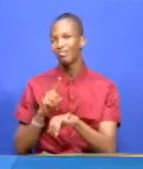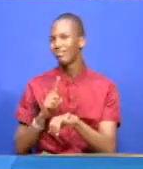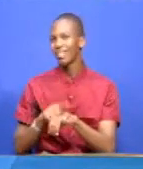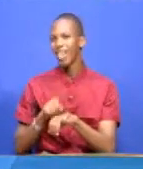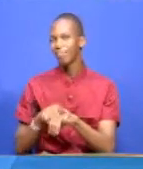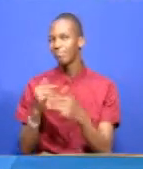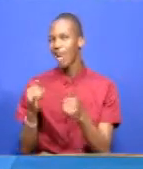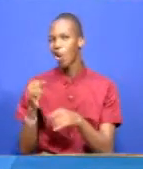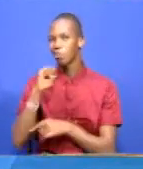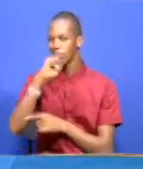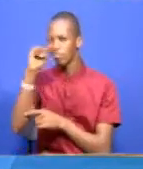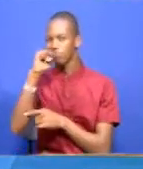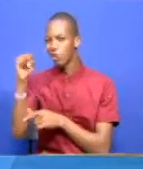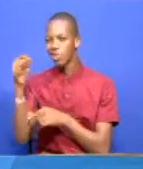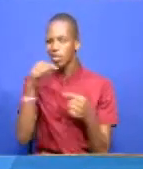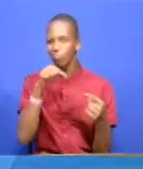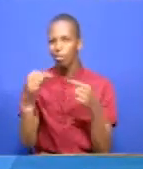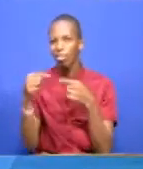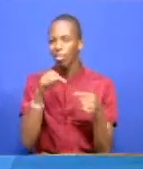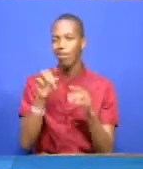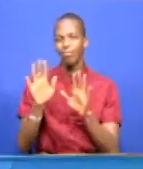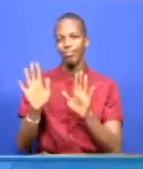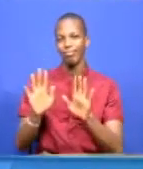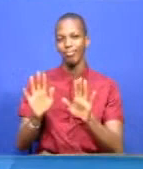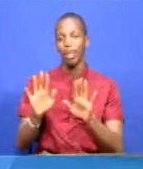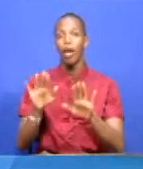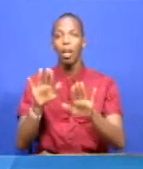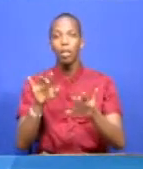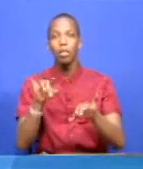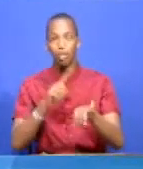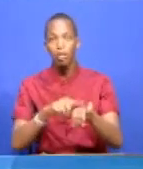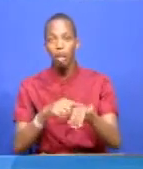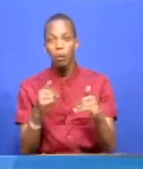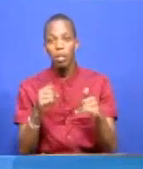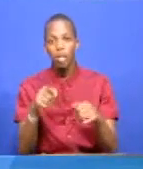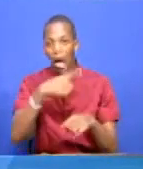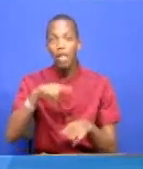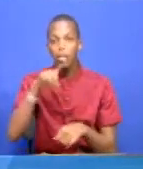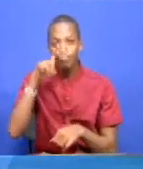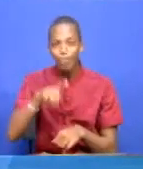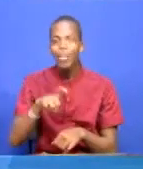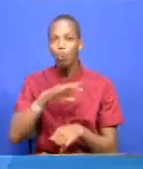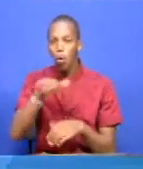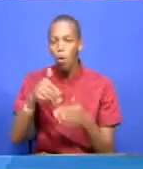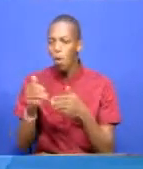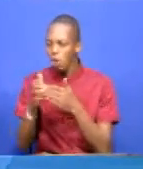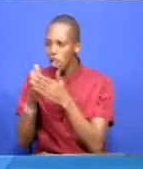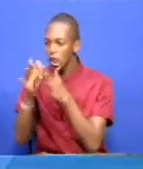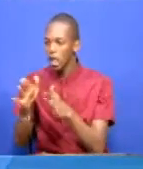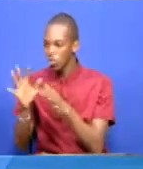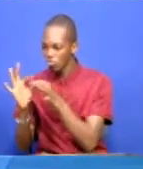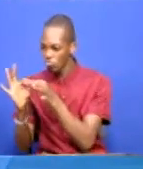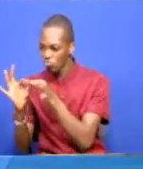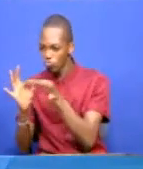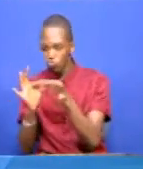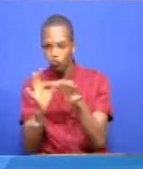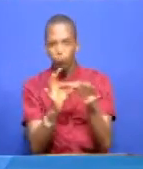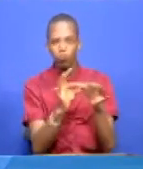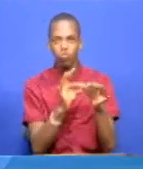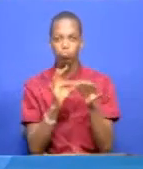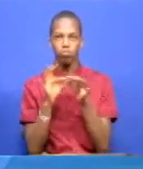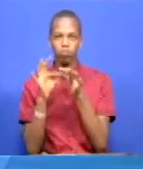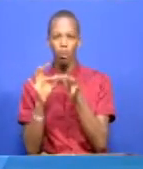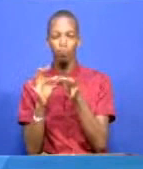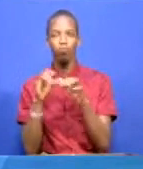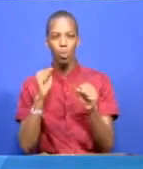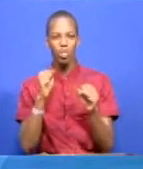politics. Rather, this is the time that all our leaders should unite to fight the common enemy, that